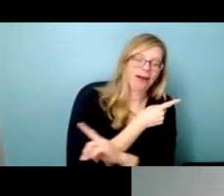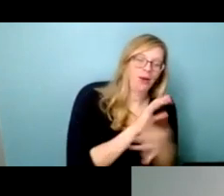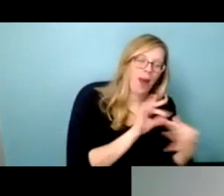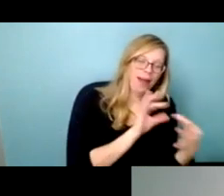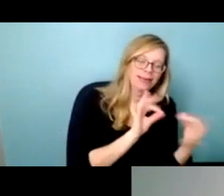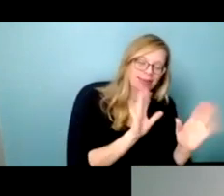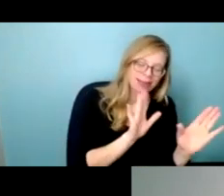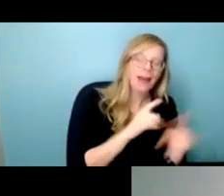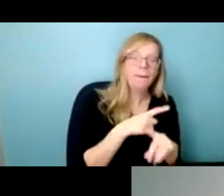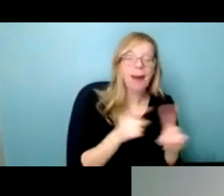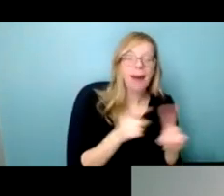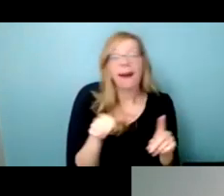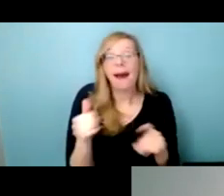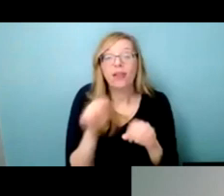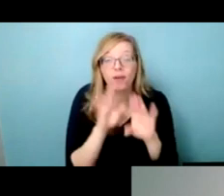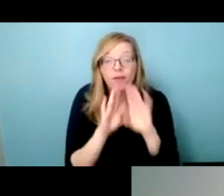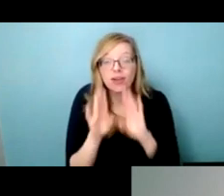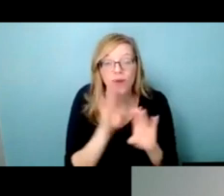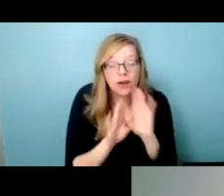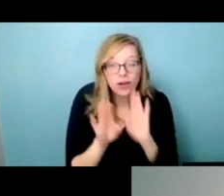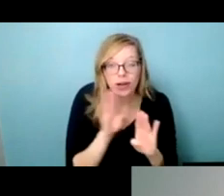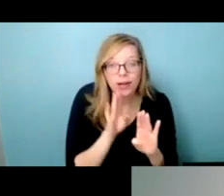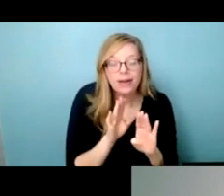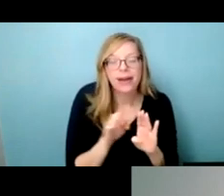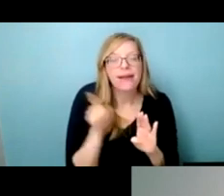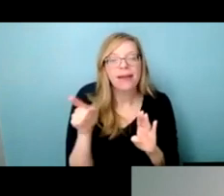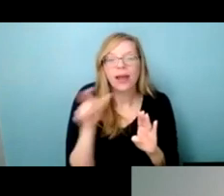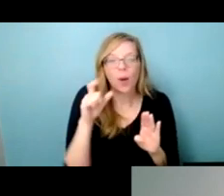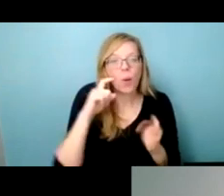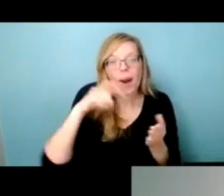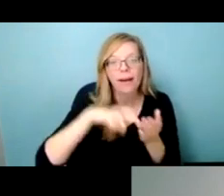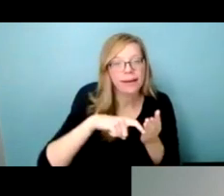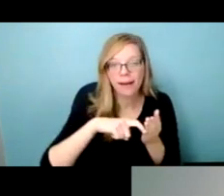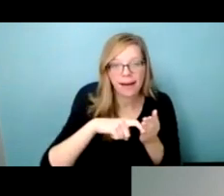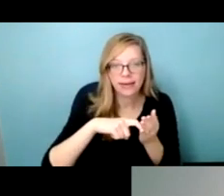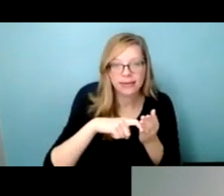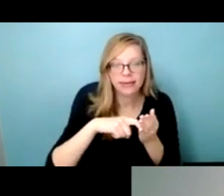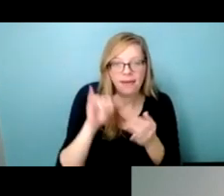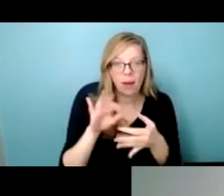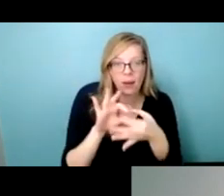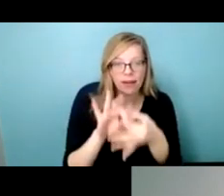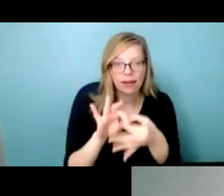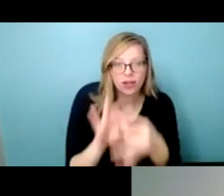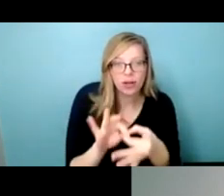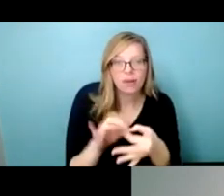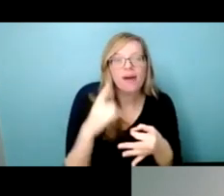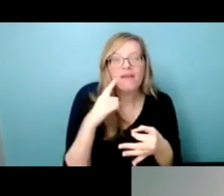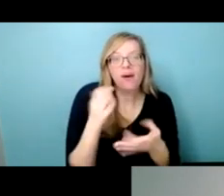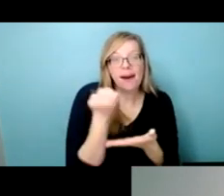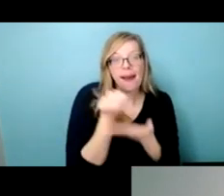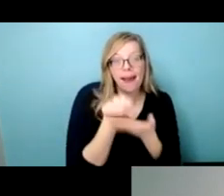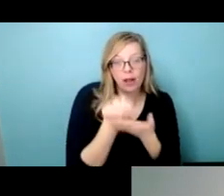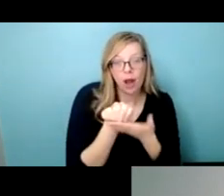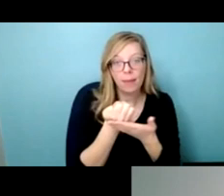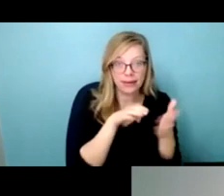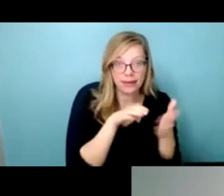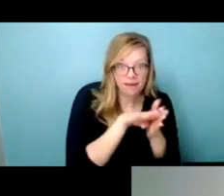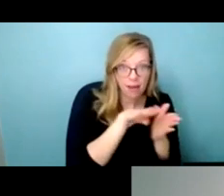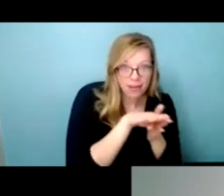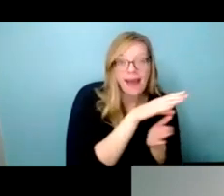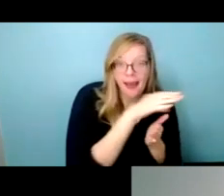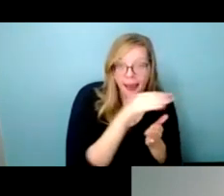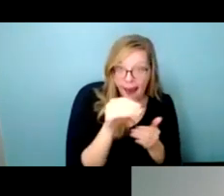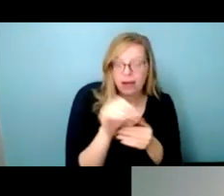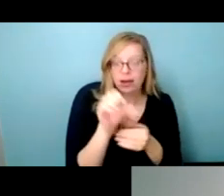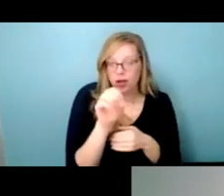there's not a recognition of the relationship between economic development and social services, and all